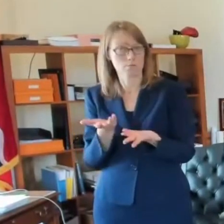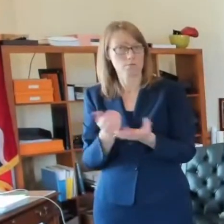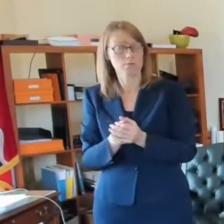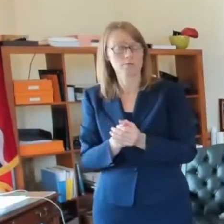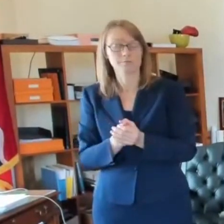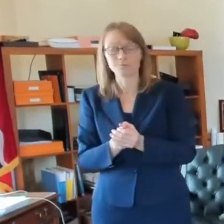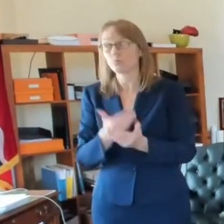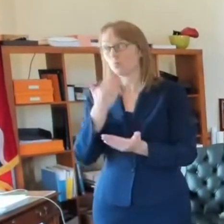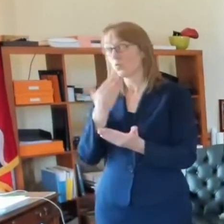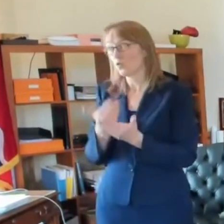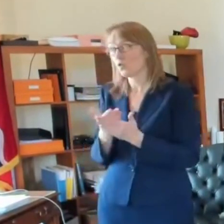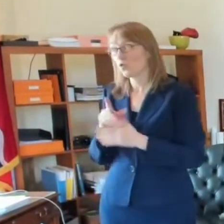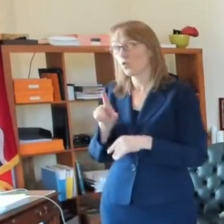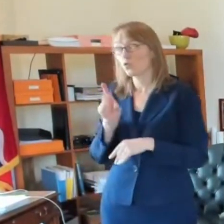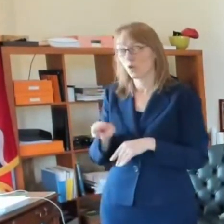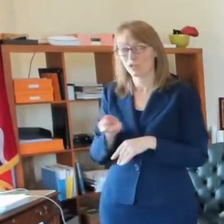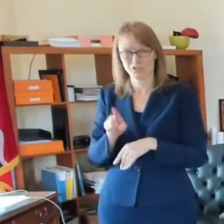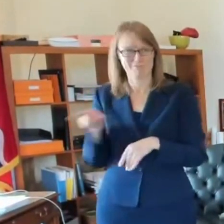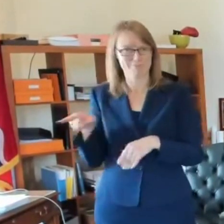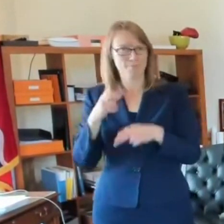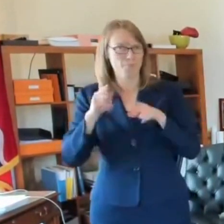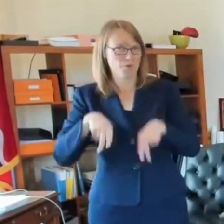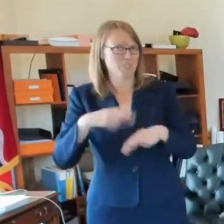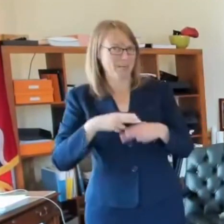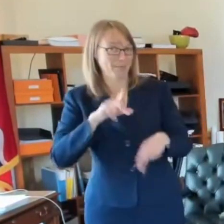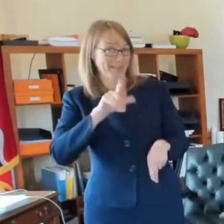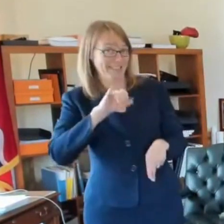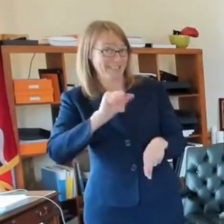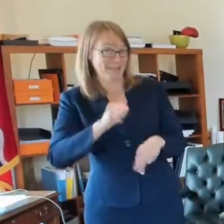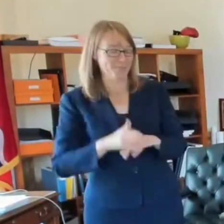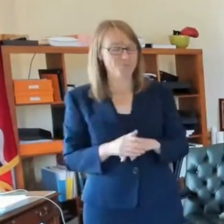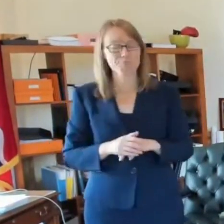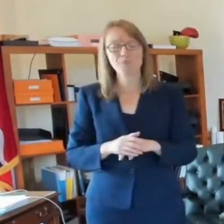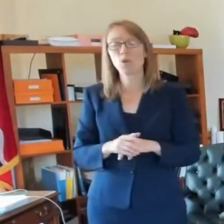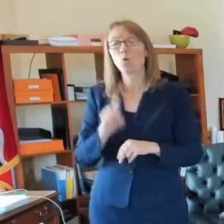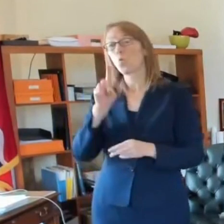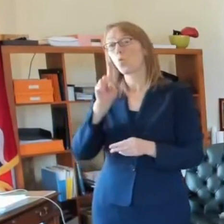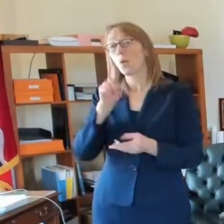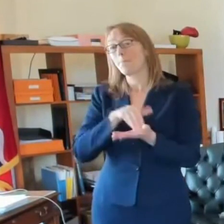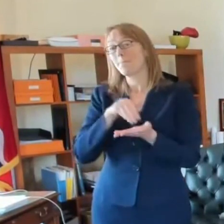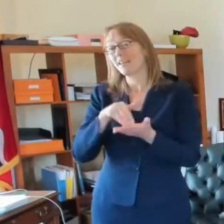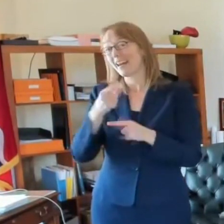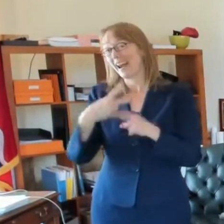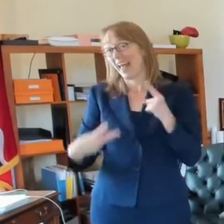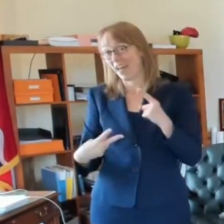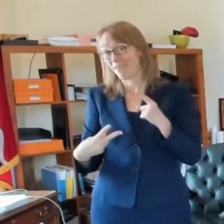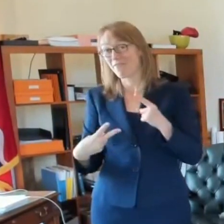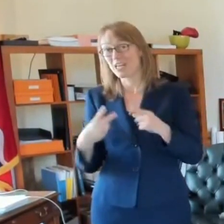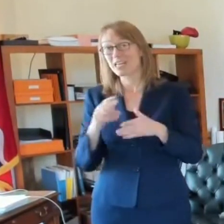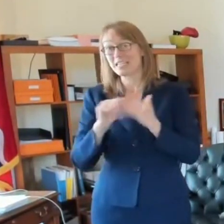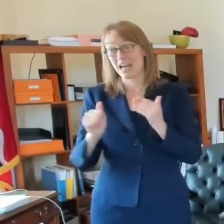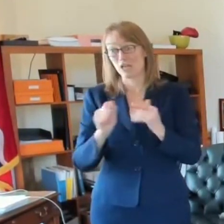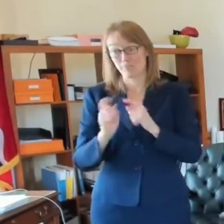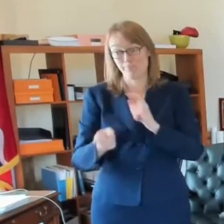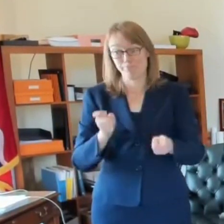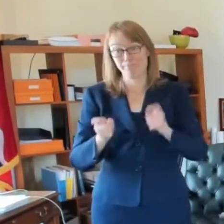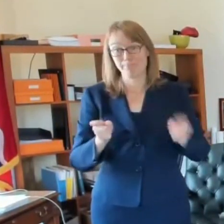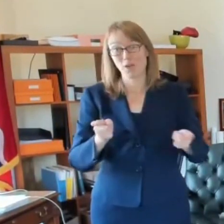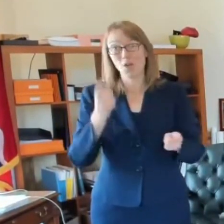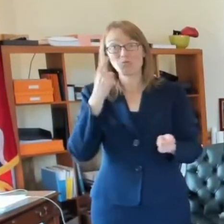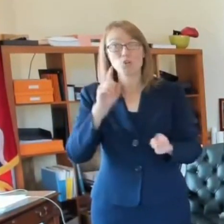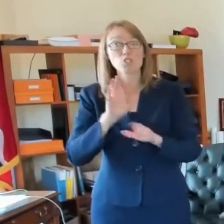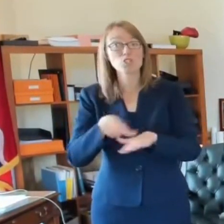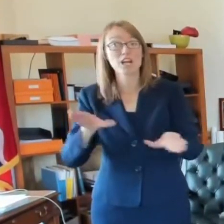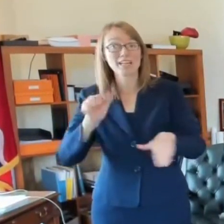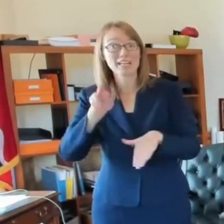really good question, Lisa. So there's been $1.5 million allocated to childcare centers. We are working through the Missouri